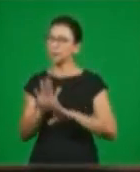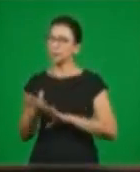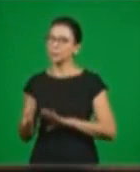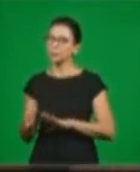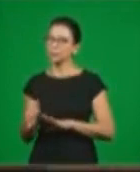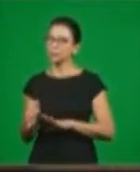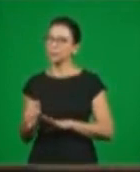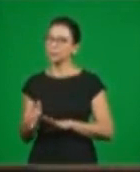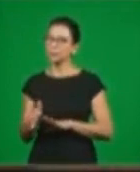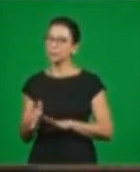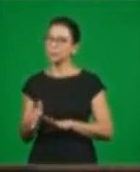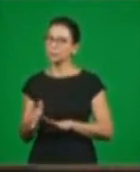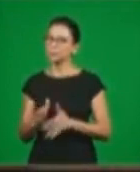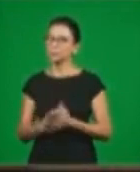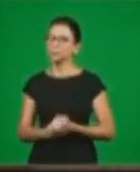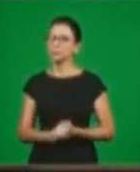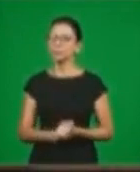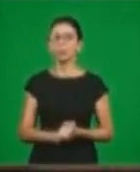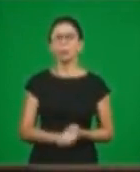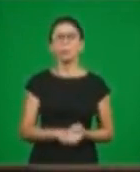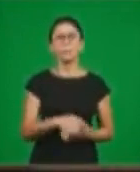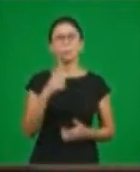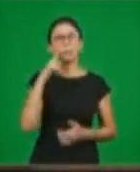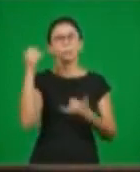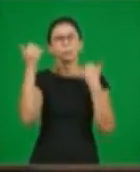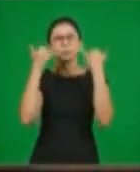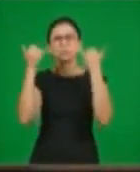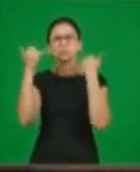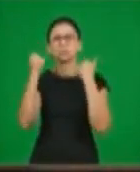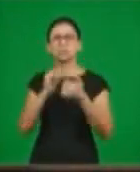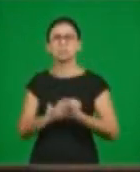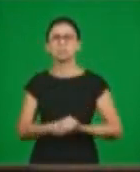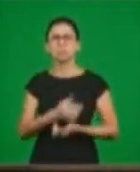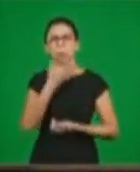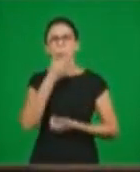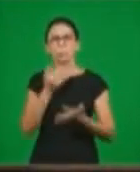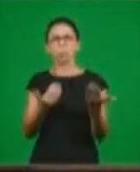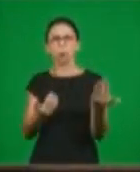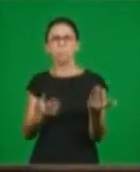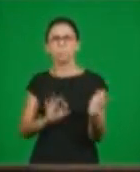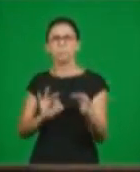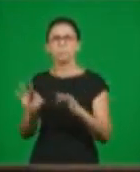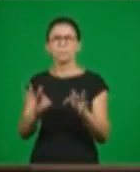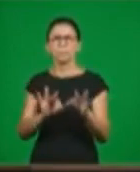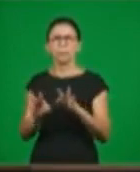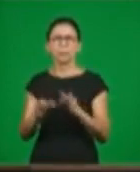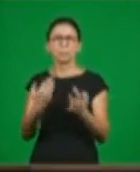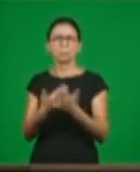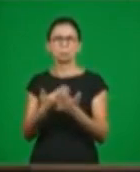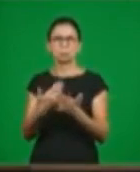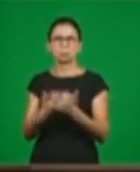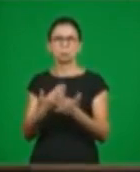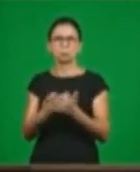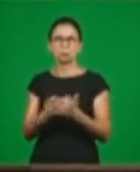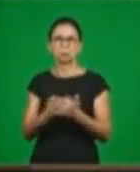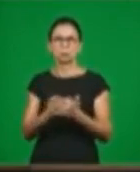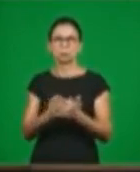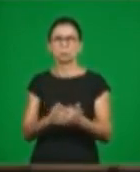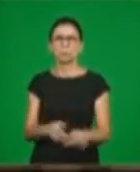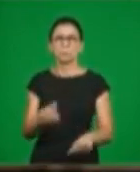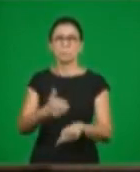Oh, that person, you know, he's prepared, he's smart. First place, the pastor doesn't